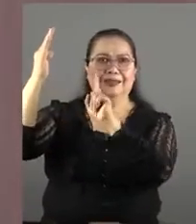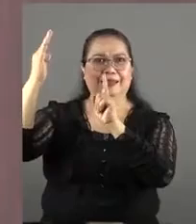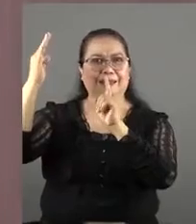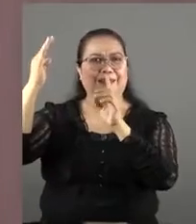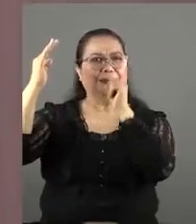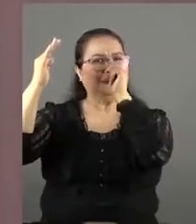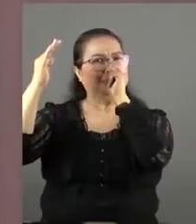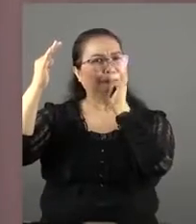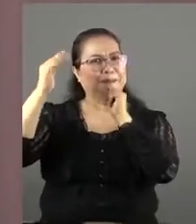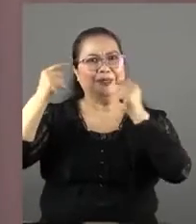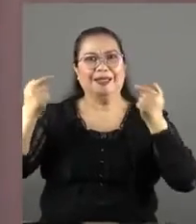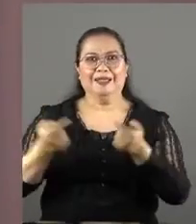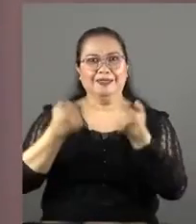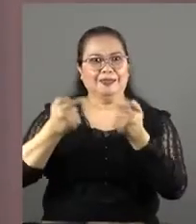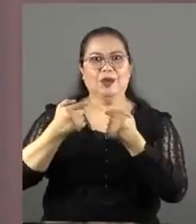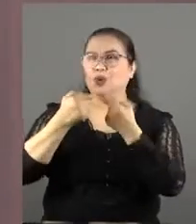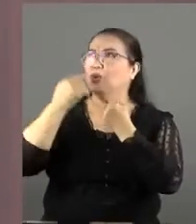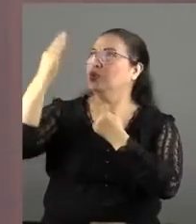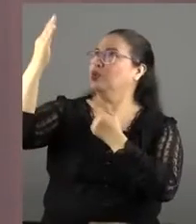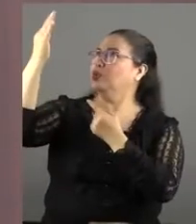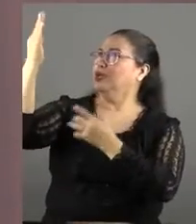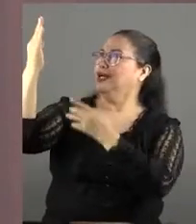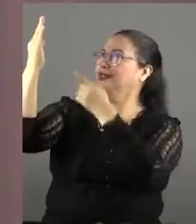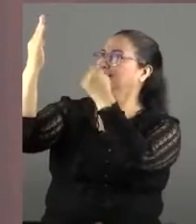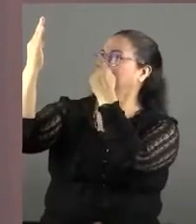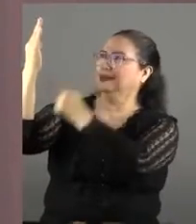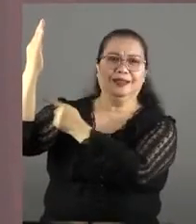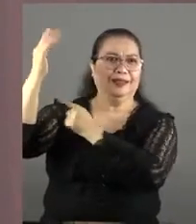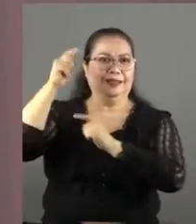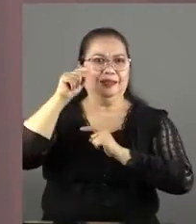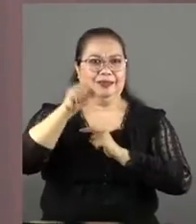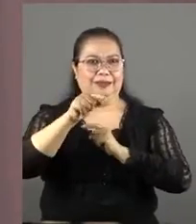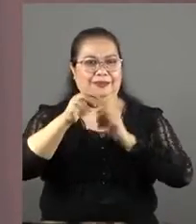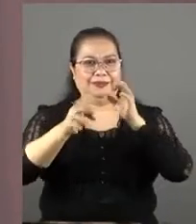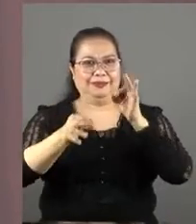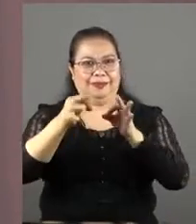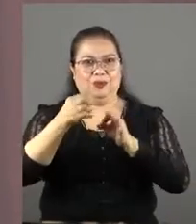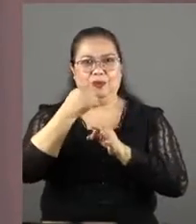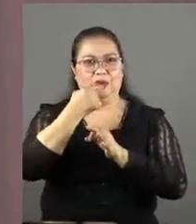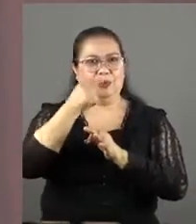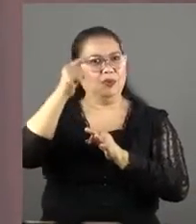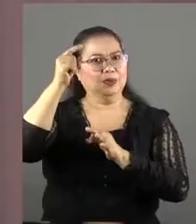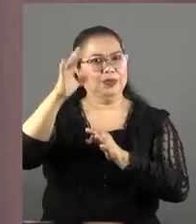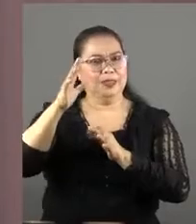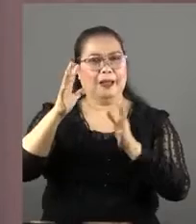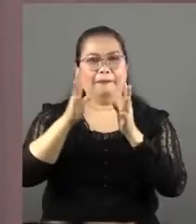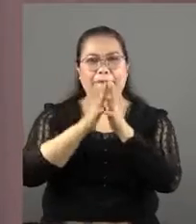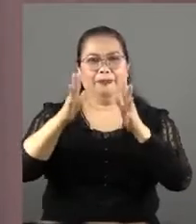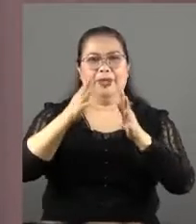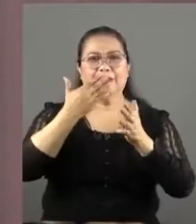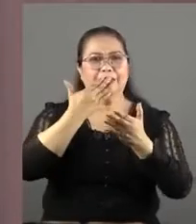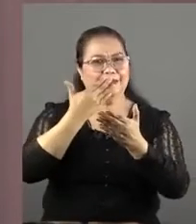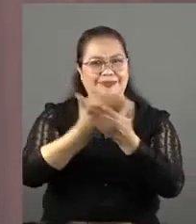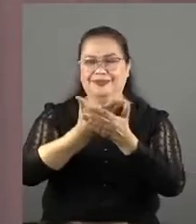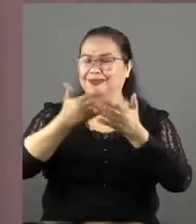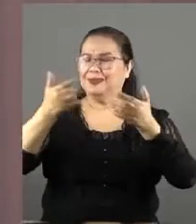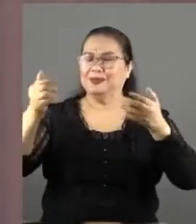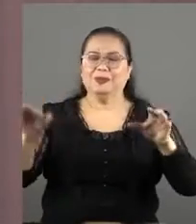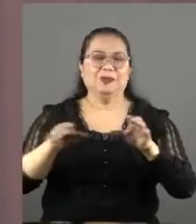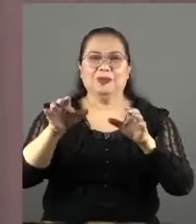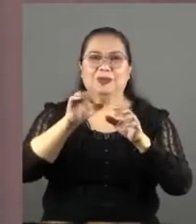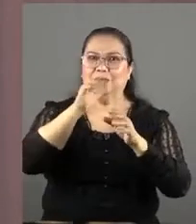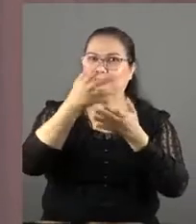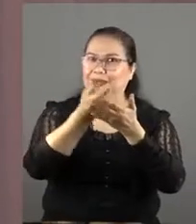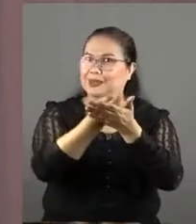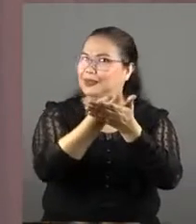tolerate sin. Who is God? God will judge sin. Who is God? Man's good works will never erase